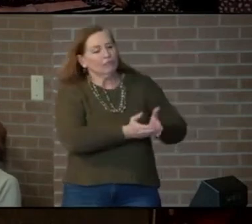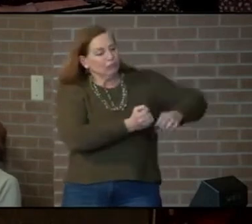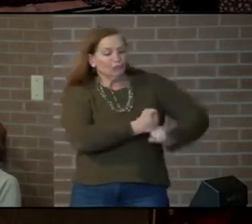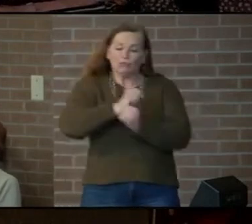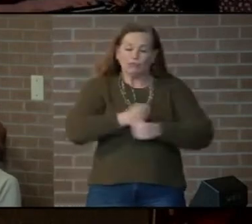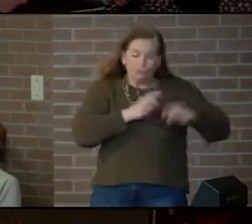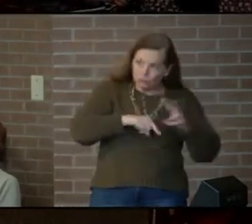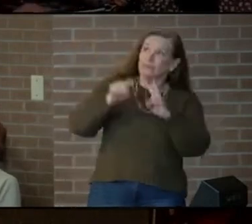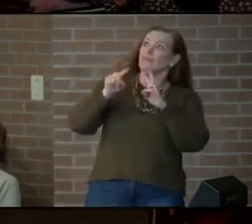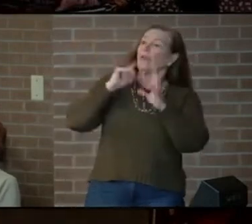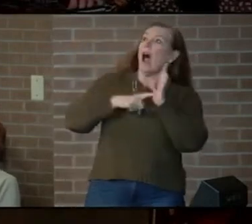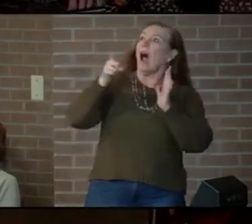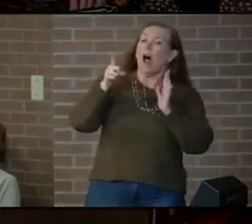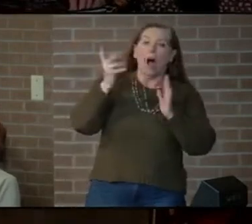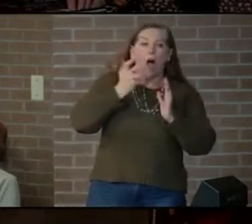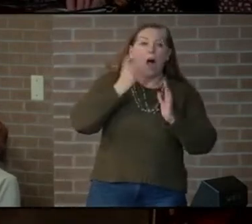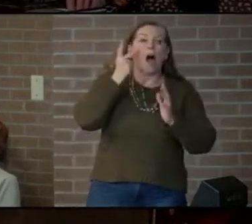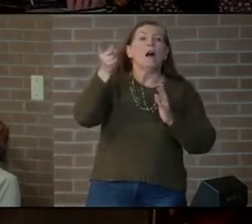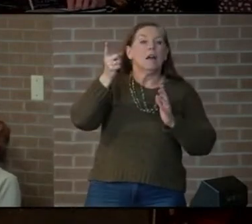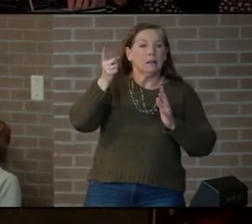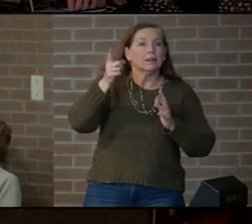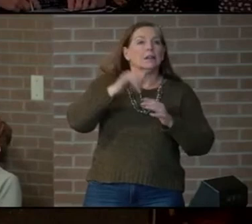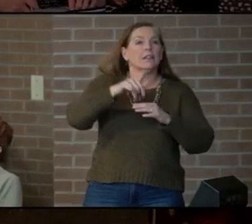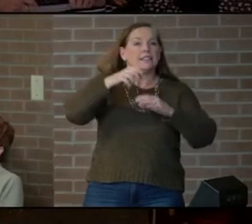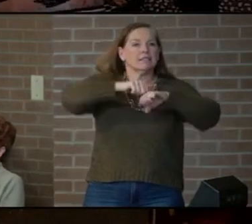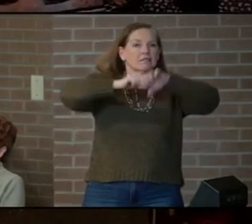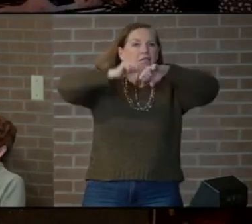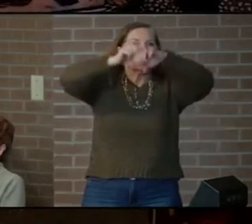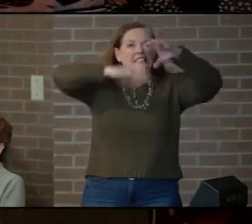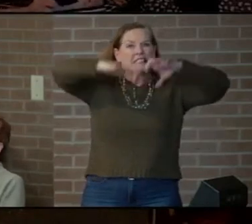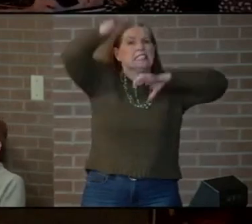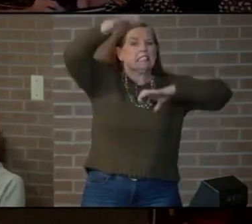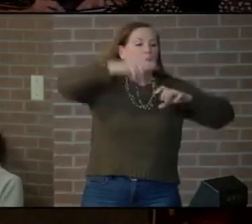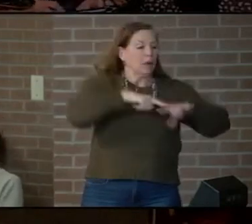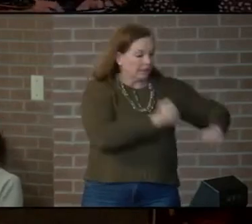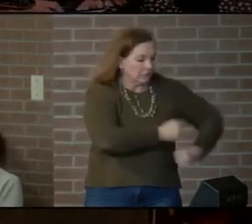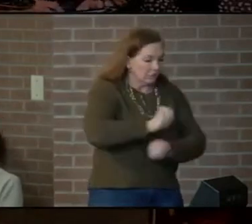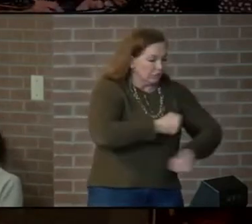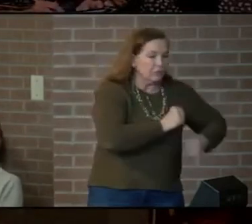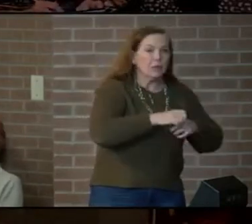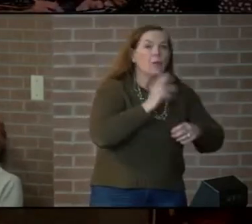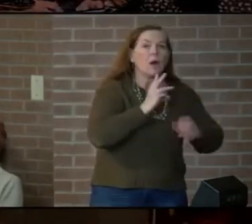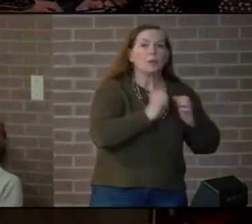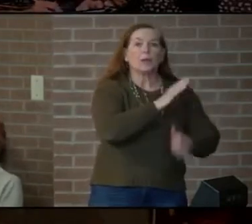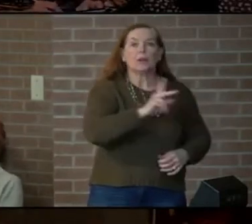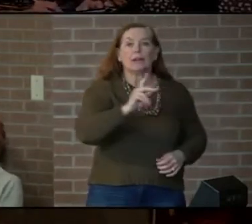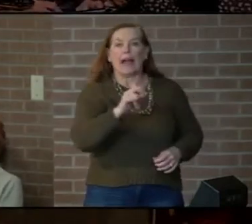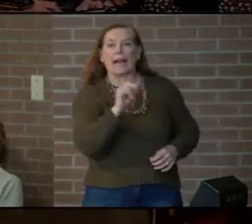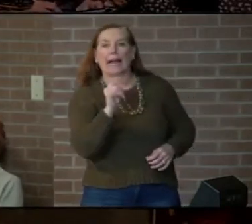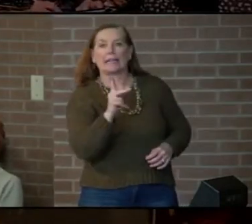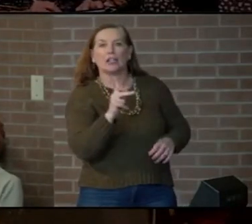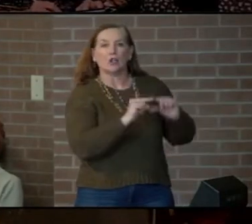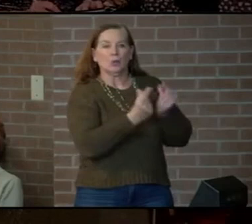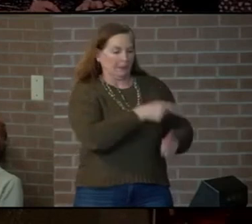for the first time along a shingle beach along the rocky coastline while paddling in the water with her kayak group.